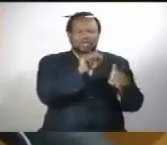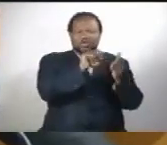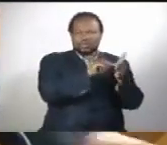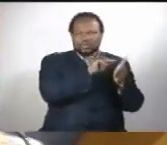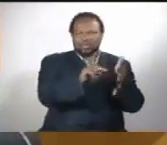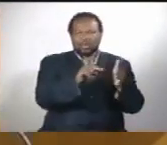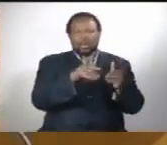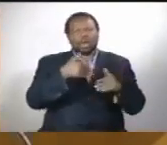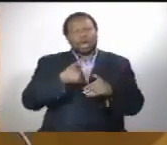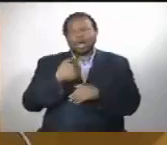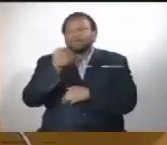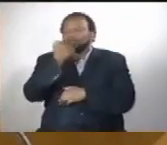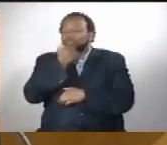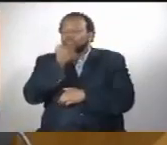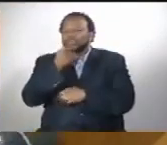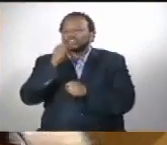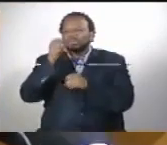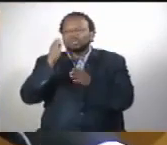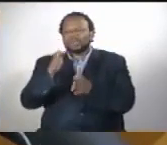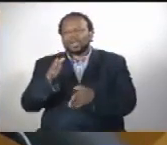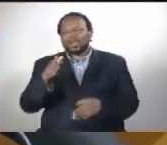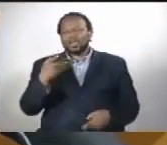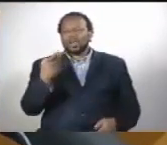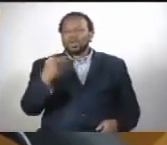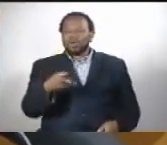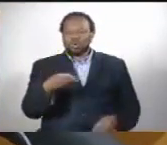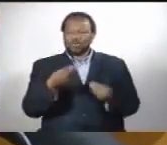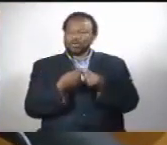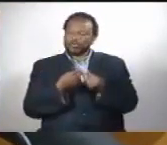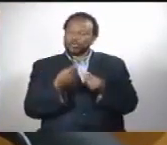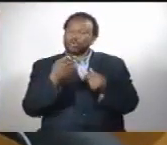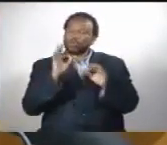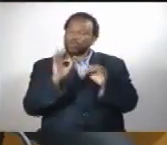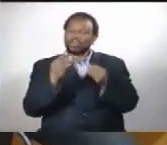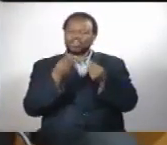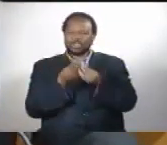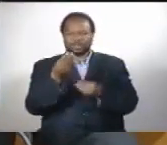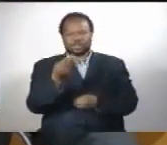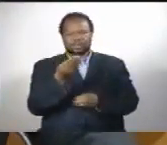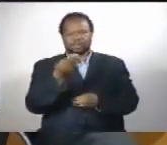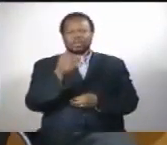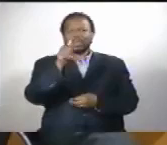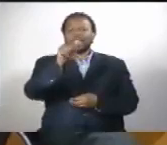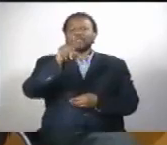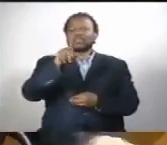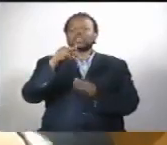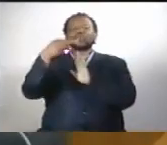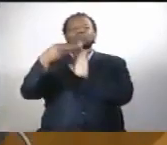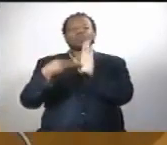I'm sorry to say, Honourable Speaker, but the only appropriate thing to do with this ad hoc whitewash